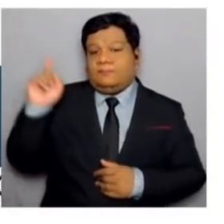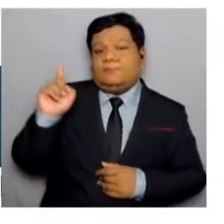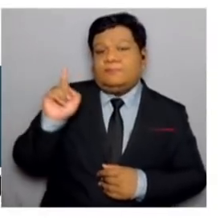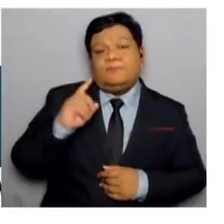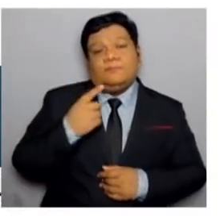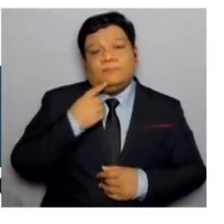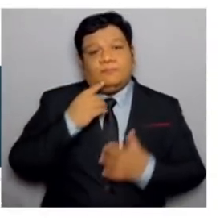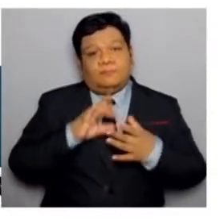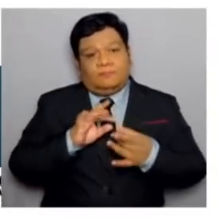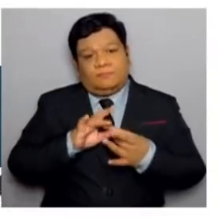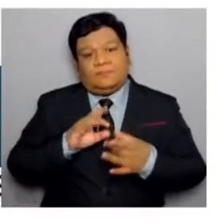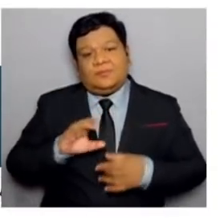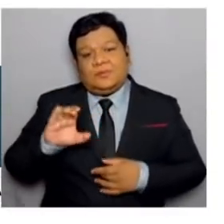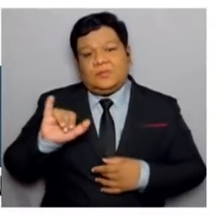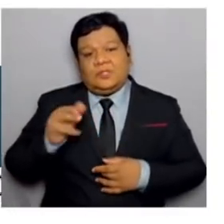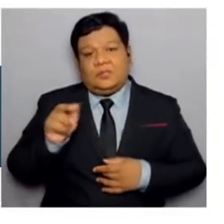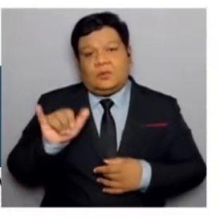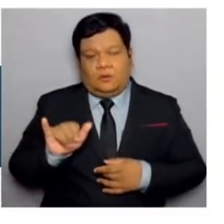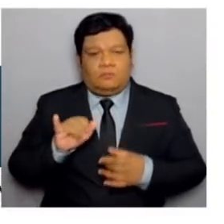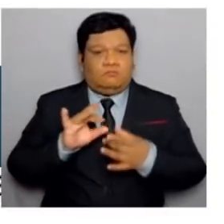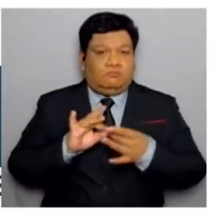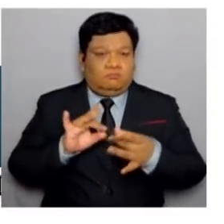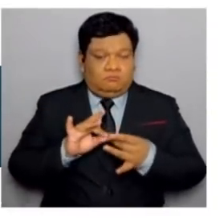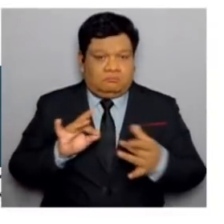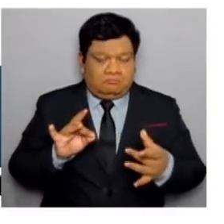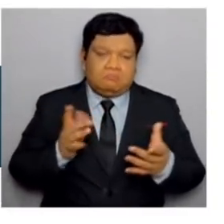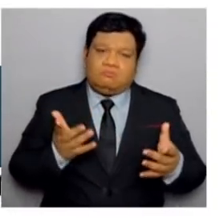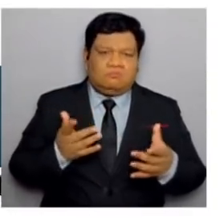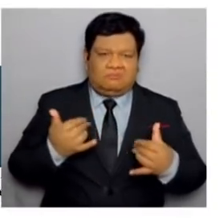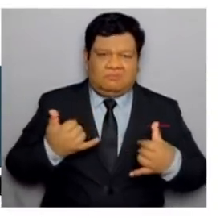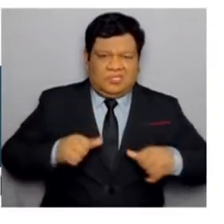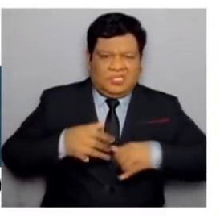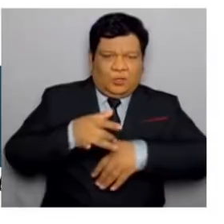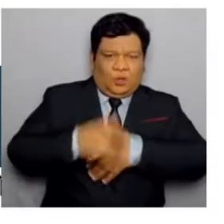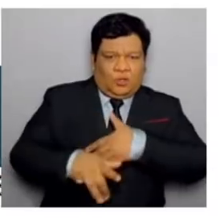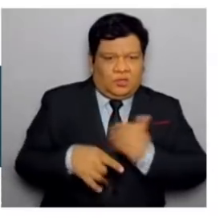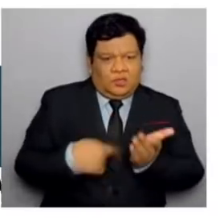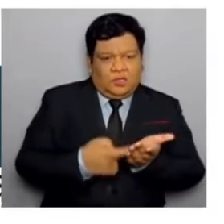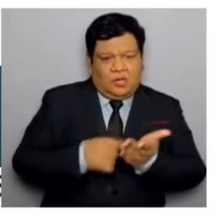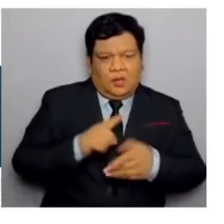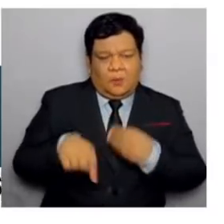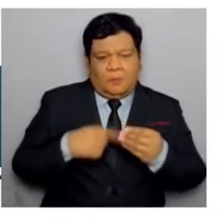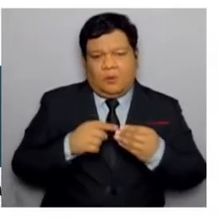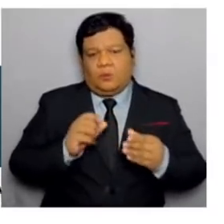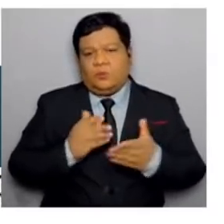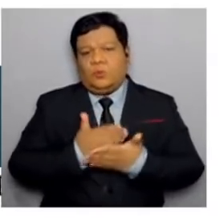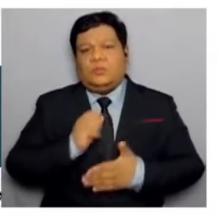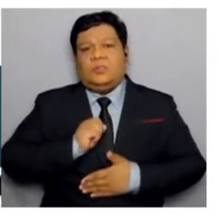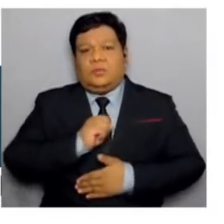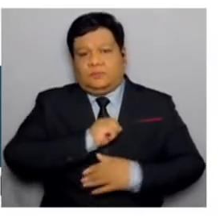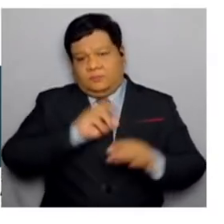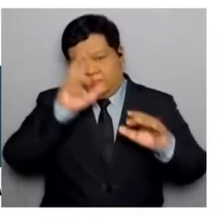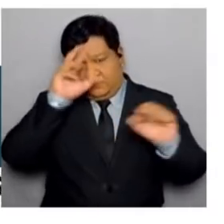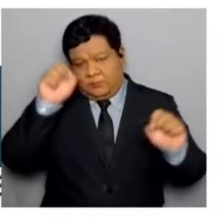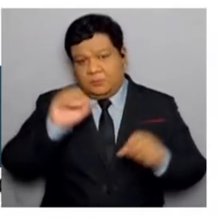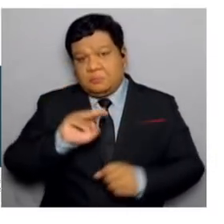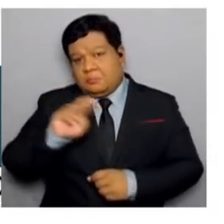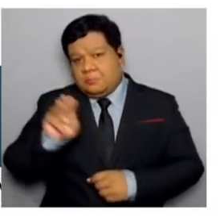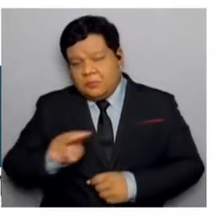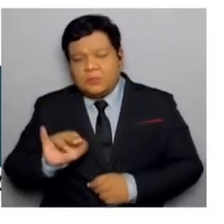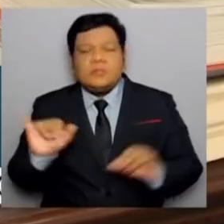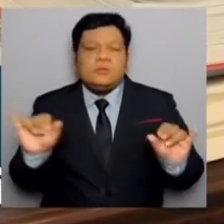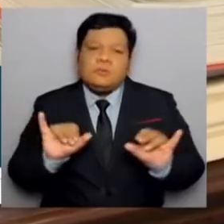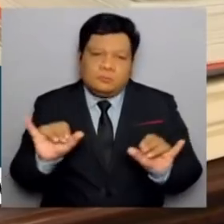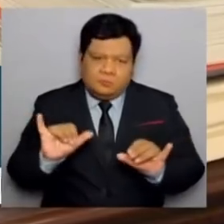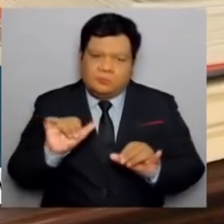media relations officer, says it's still too early to discuss the Senate presidency. Zubiri likewise refuses to comment on the